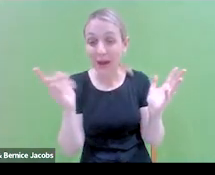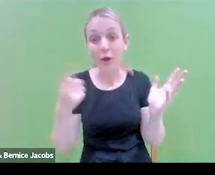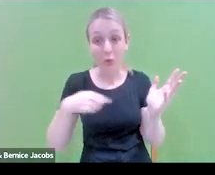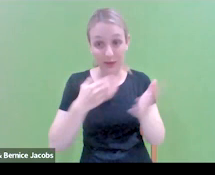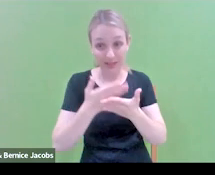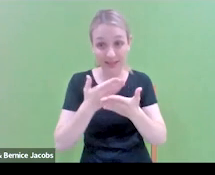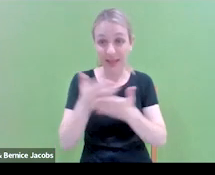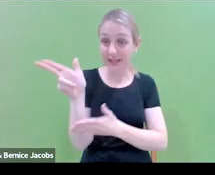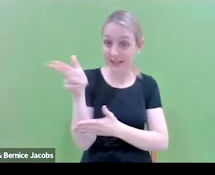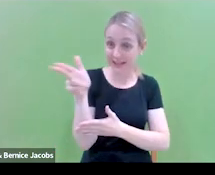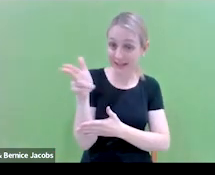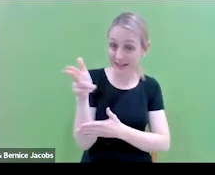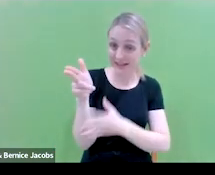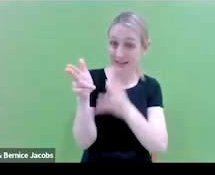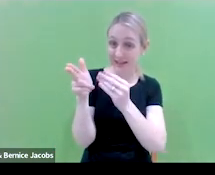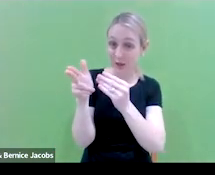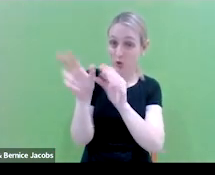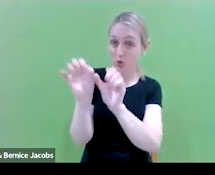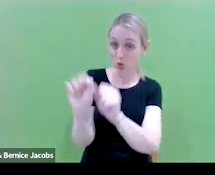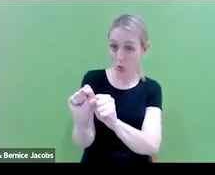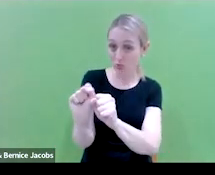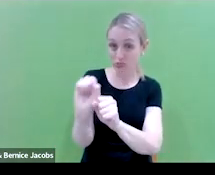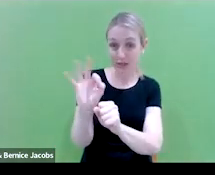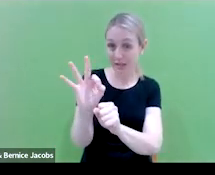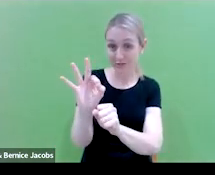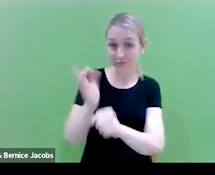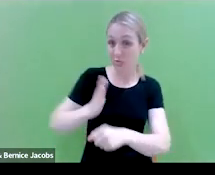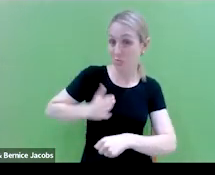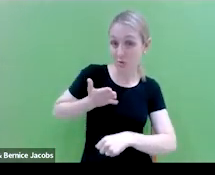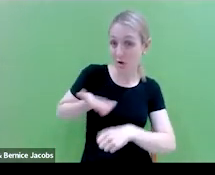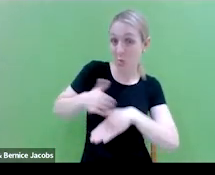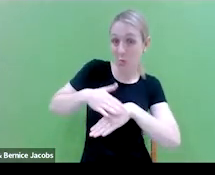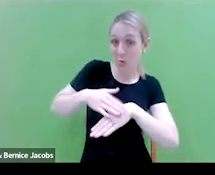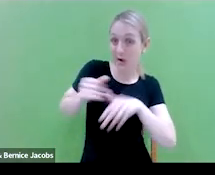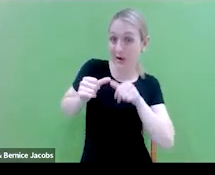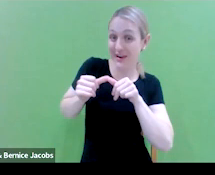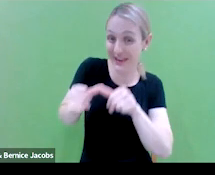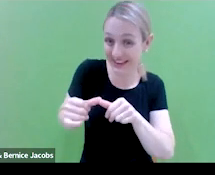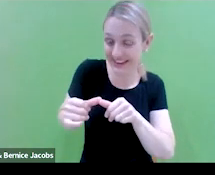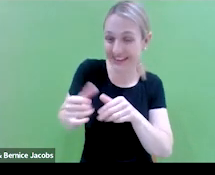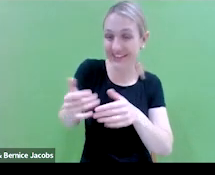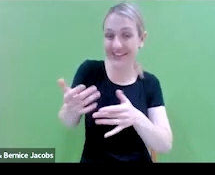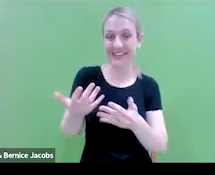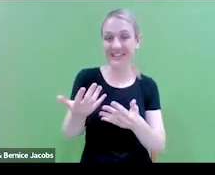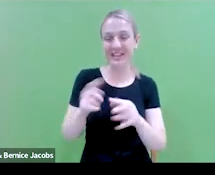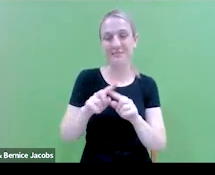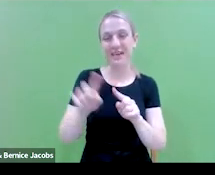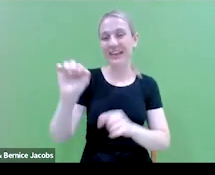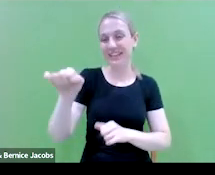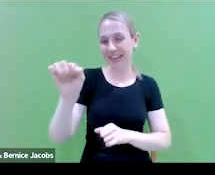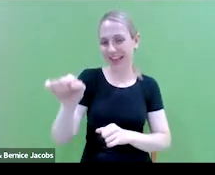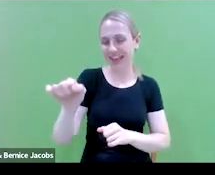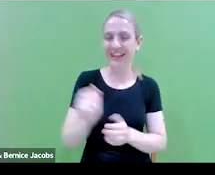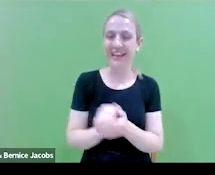the recording and continue the conversation if anybody would like to stay on. But yeah, I'd like to,